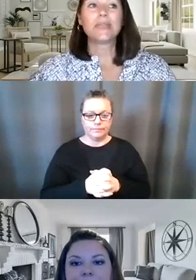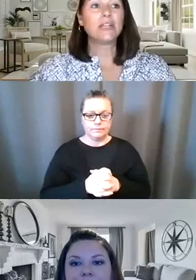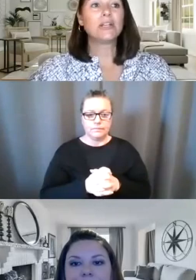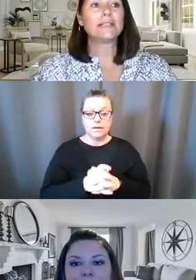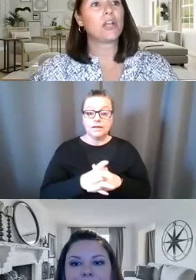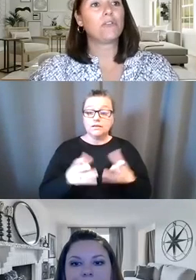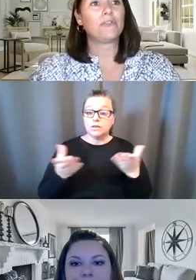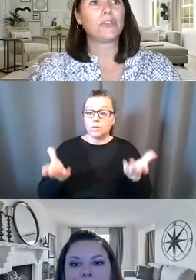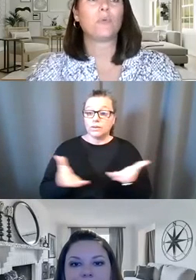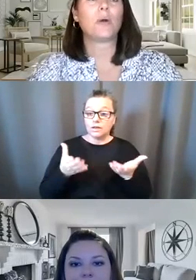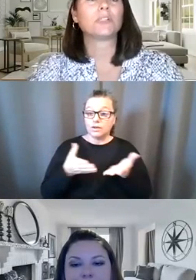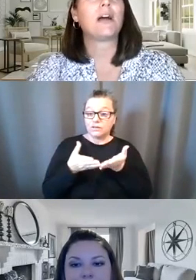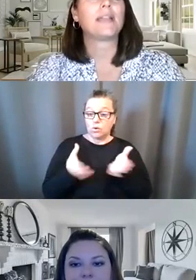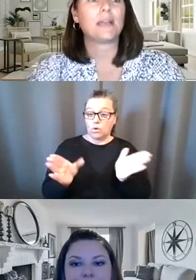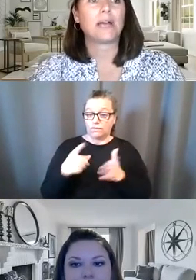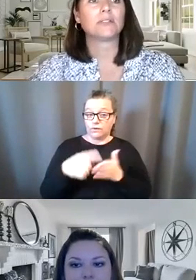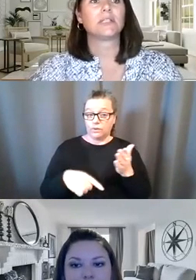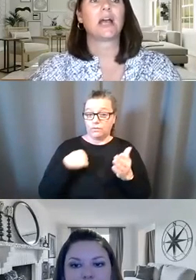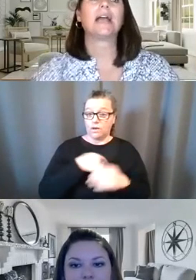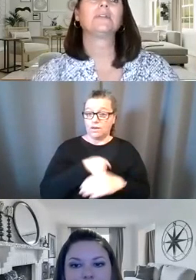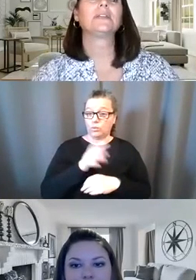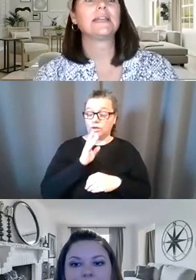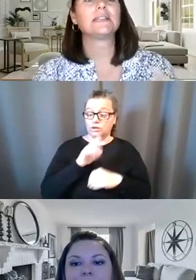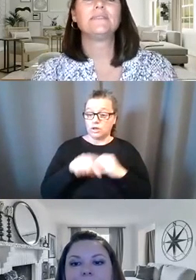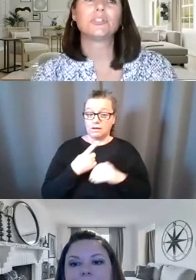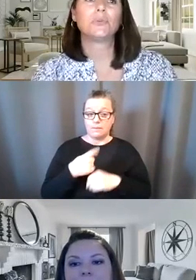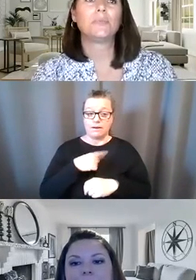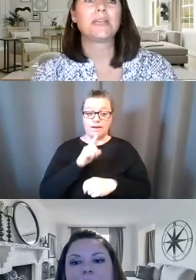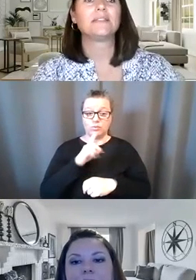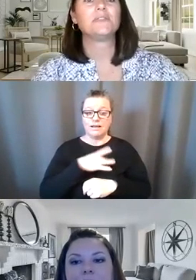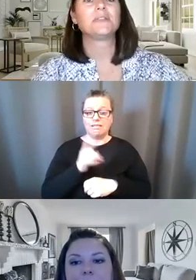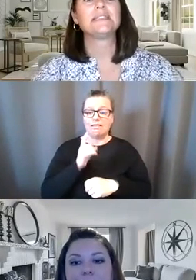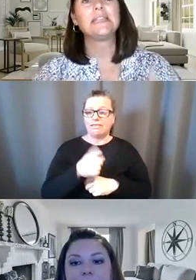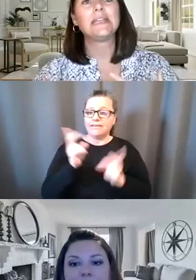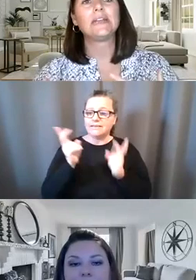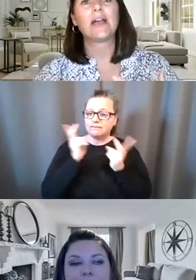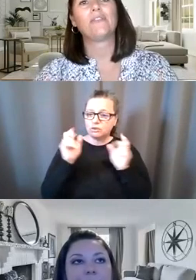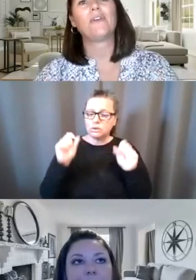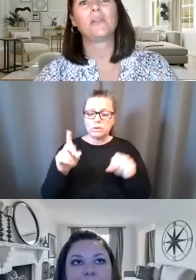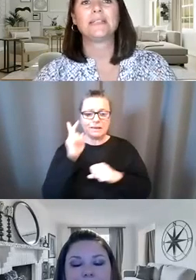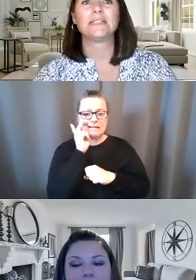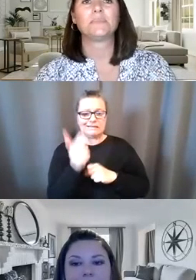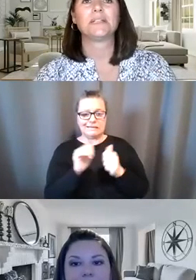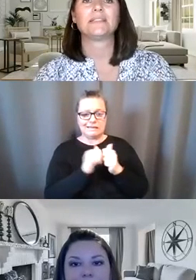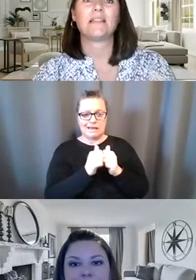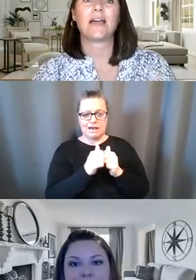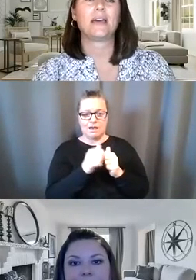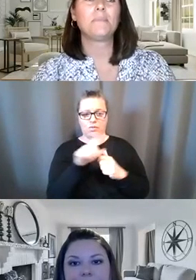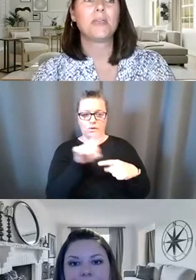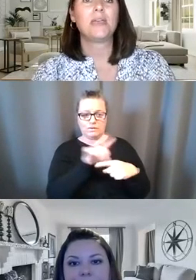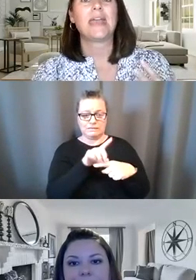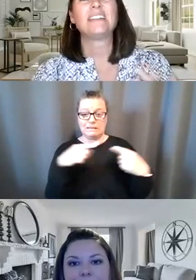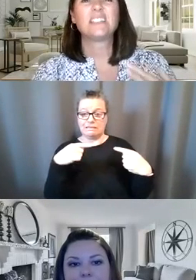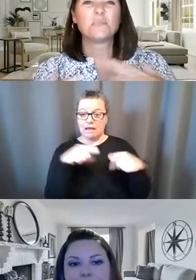So here is an overview of what we're talking about. I really like this visual because you can see here how the following disciplines line